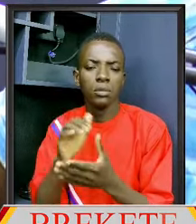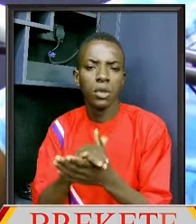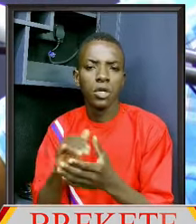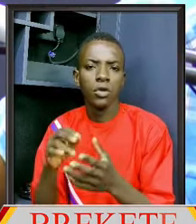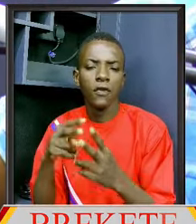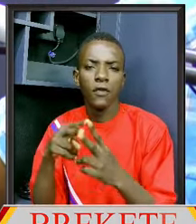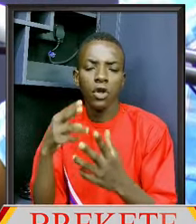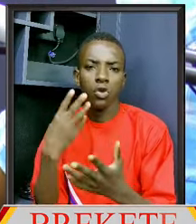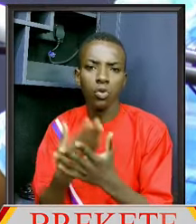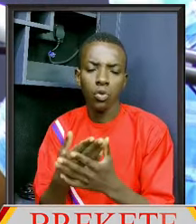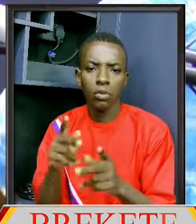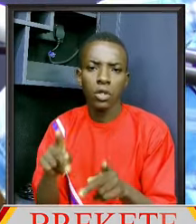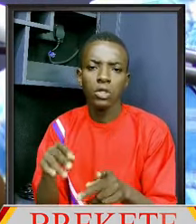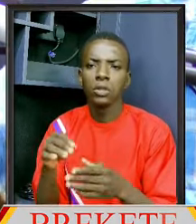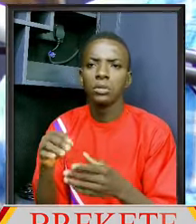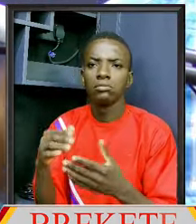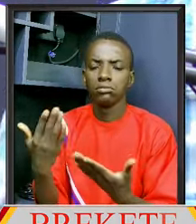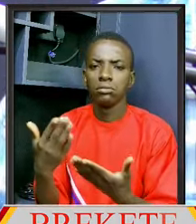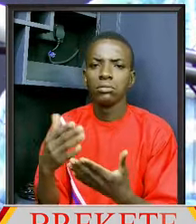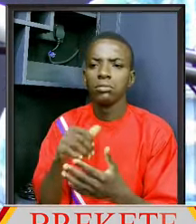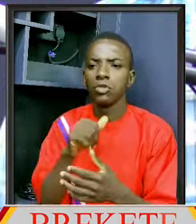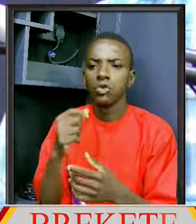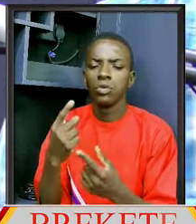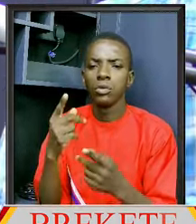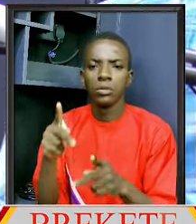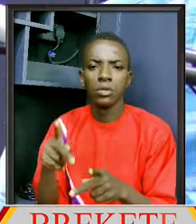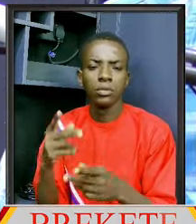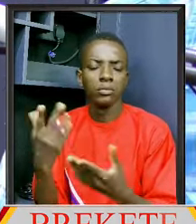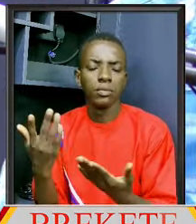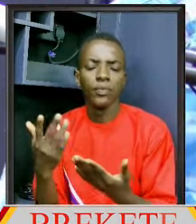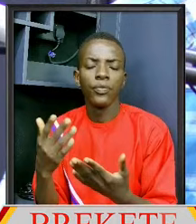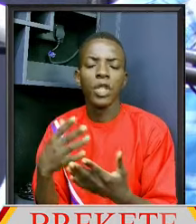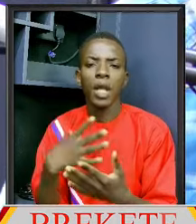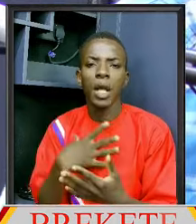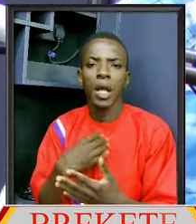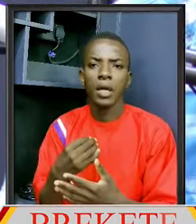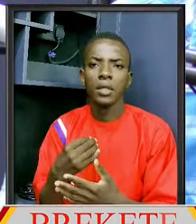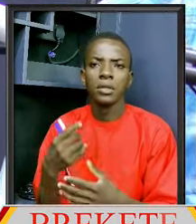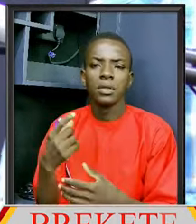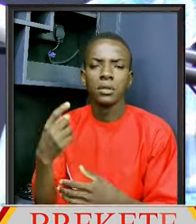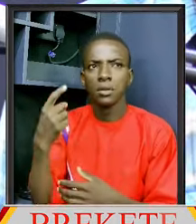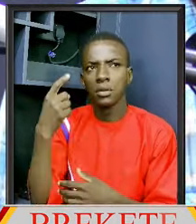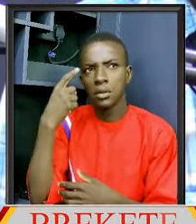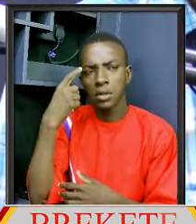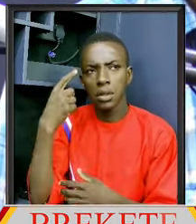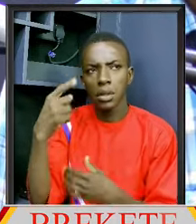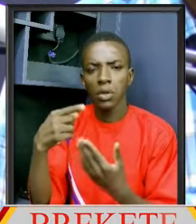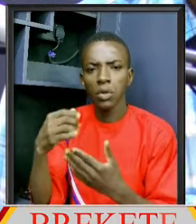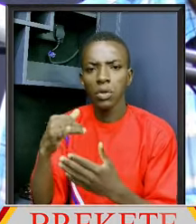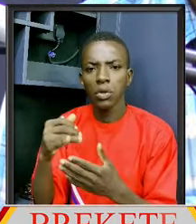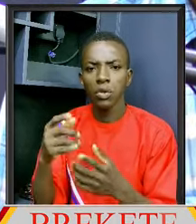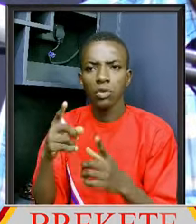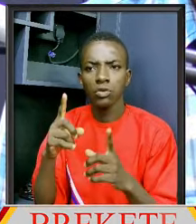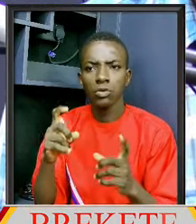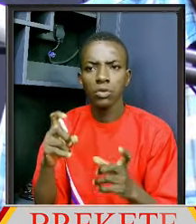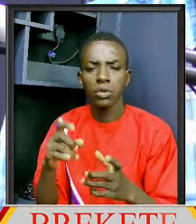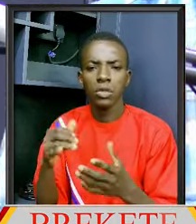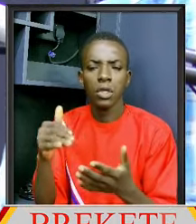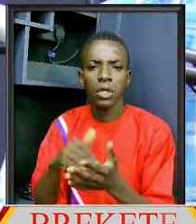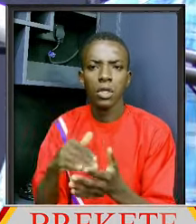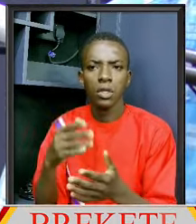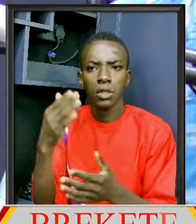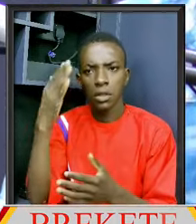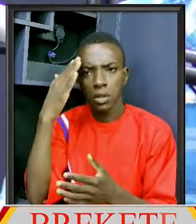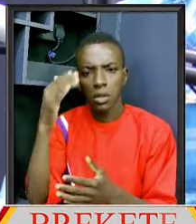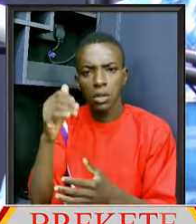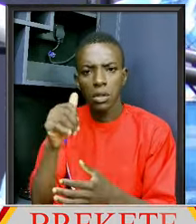a very good person also, because good people not be only one then they. And guess what? When they want to run the test again, she discovers